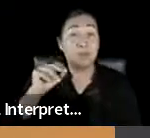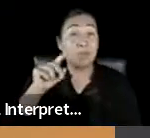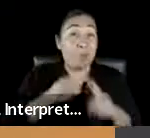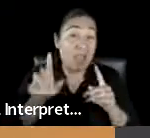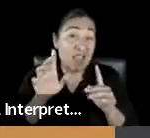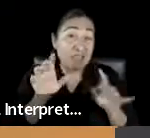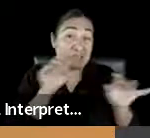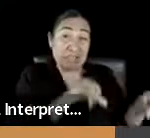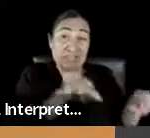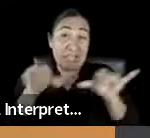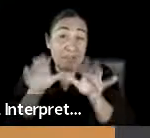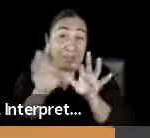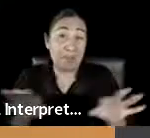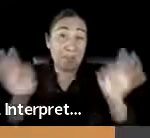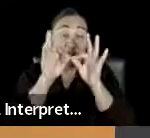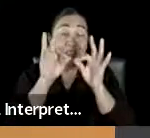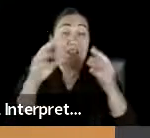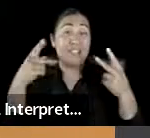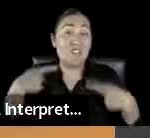nonetheless.